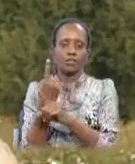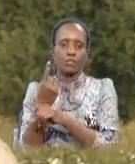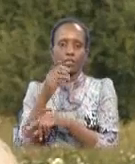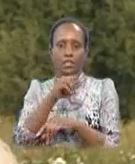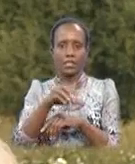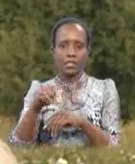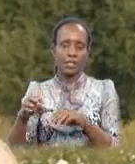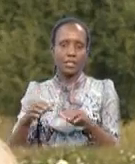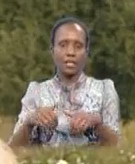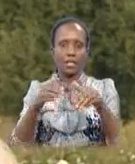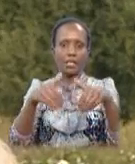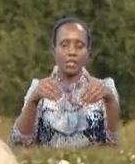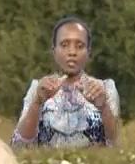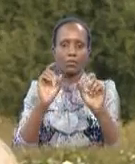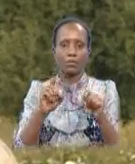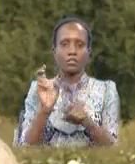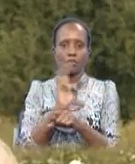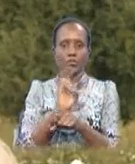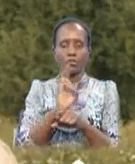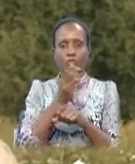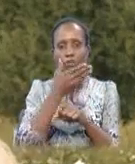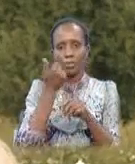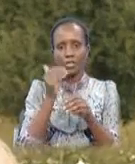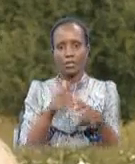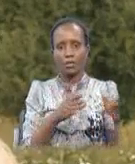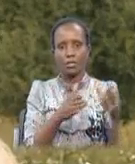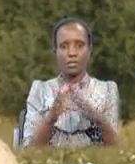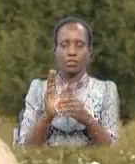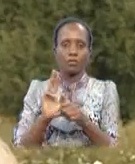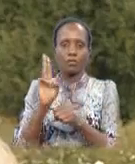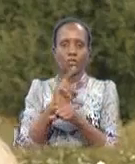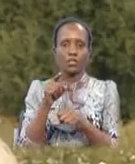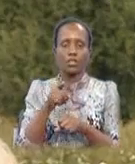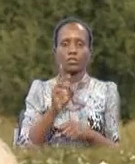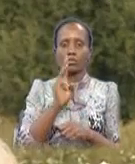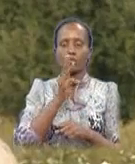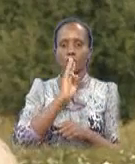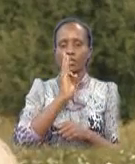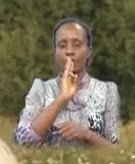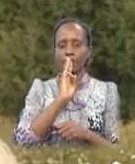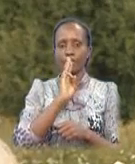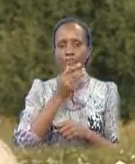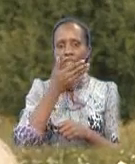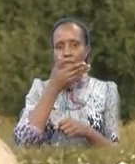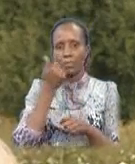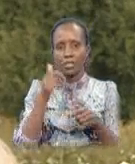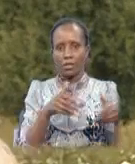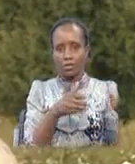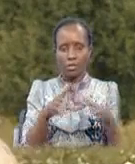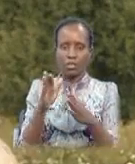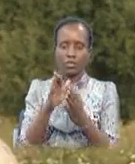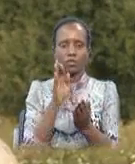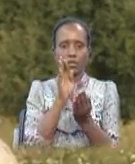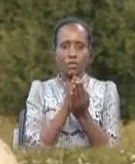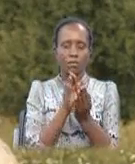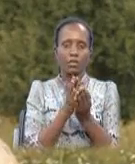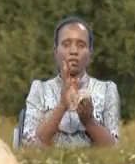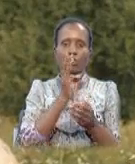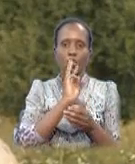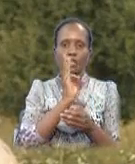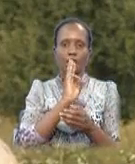we have to look for better ways of utilizing this water, better ways of conserving this